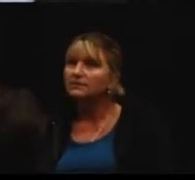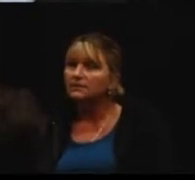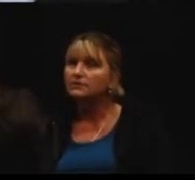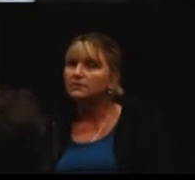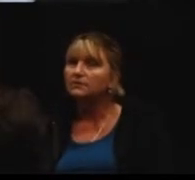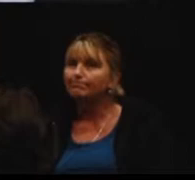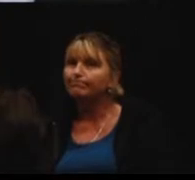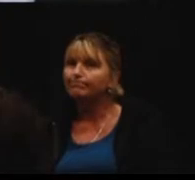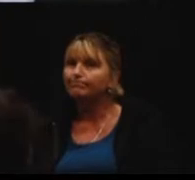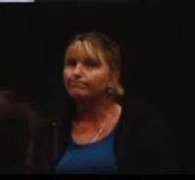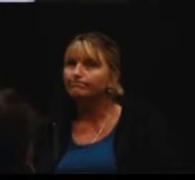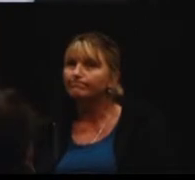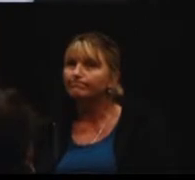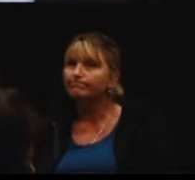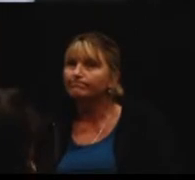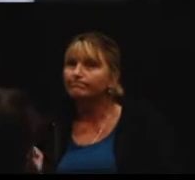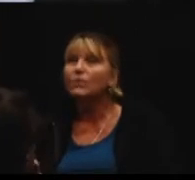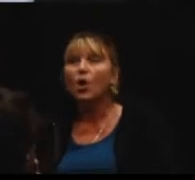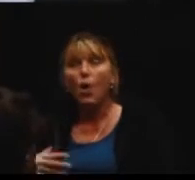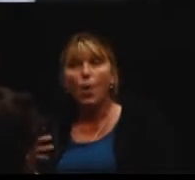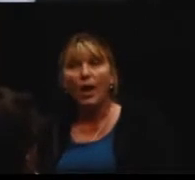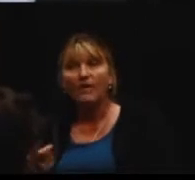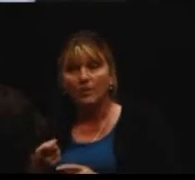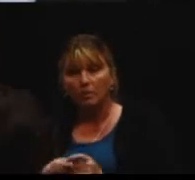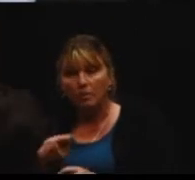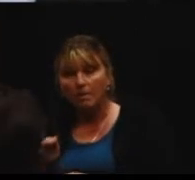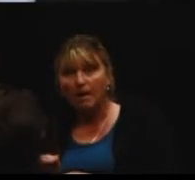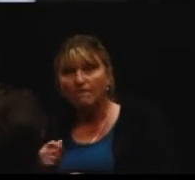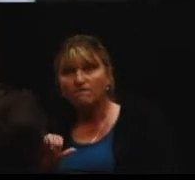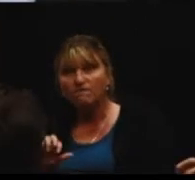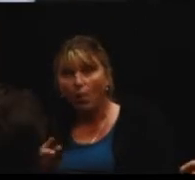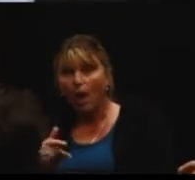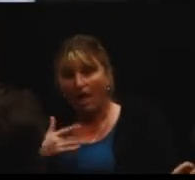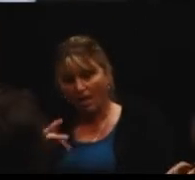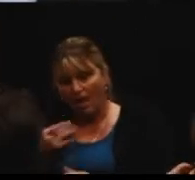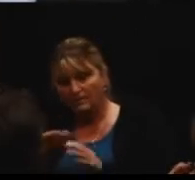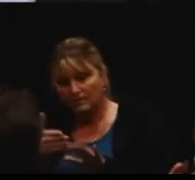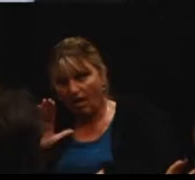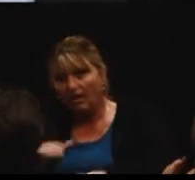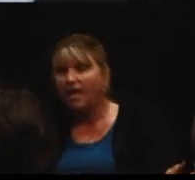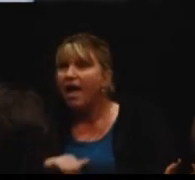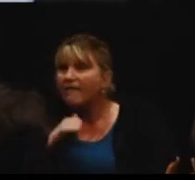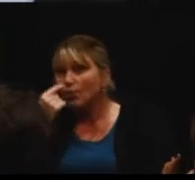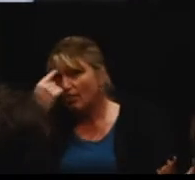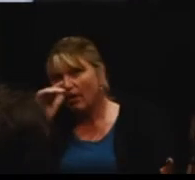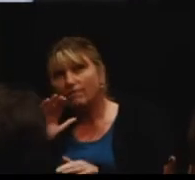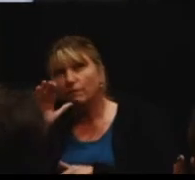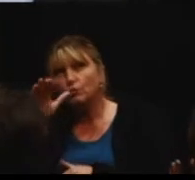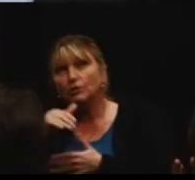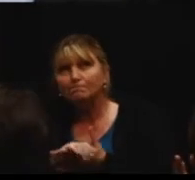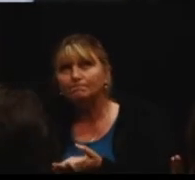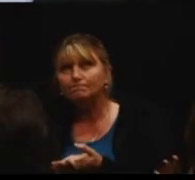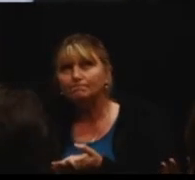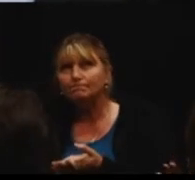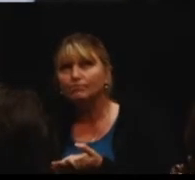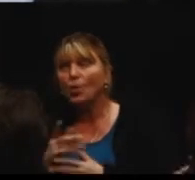able to pay our way in the world. And if you think about the future and that we